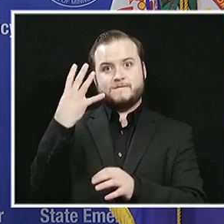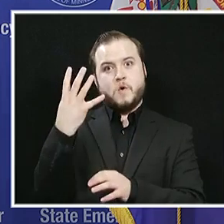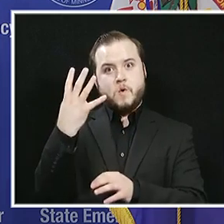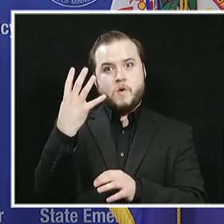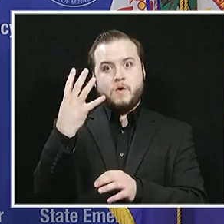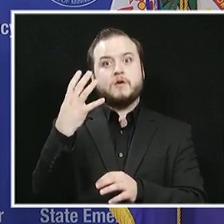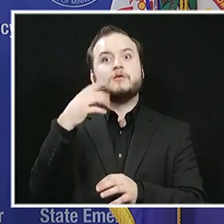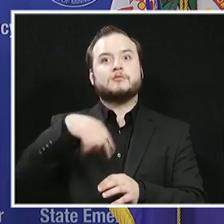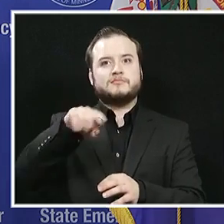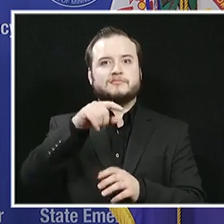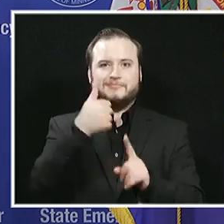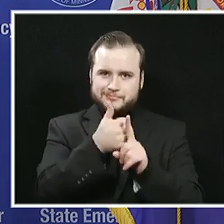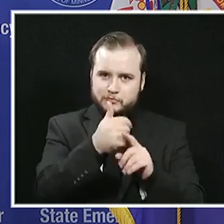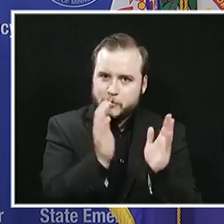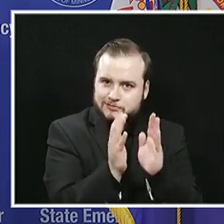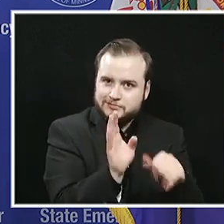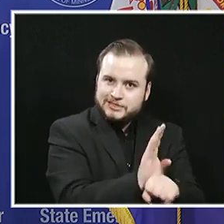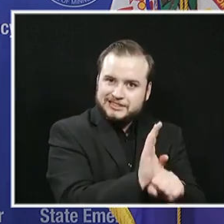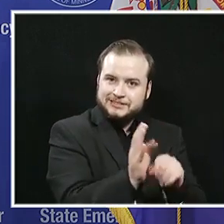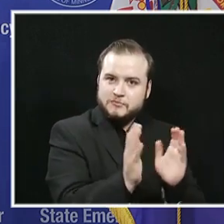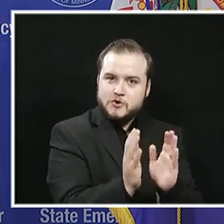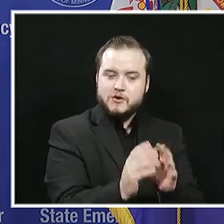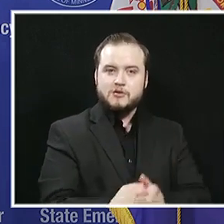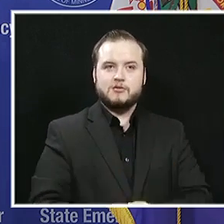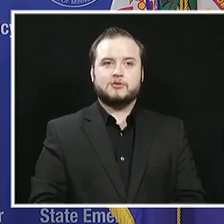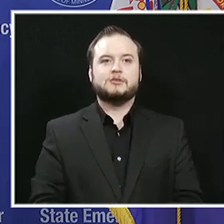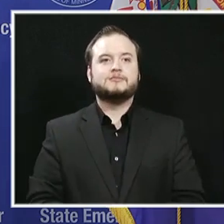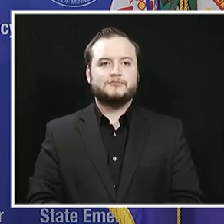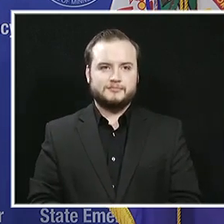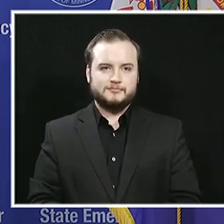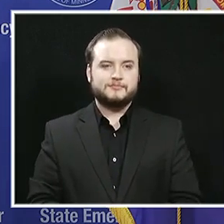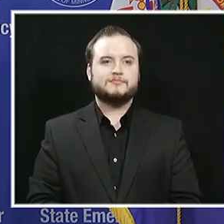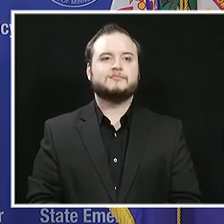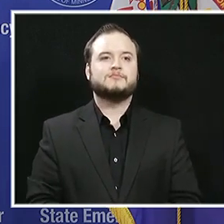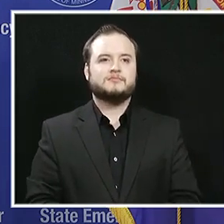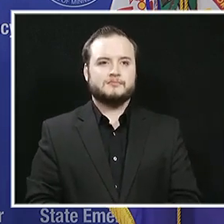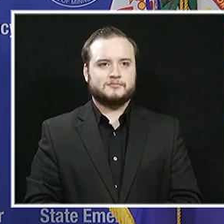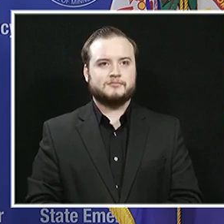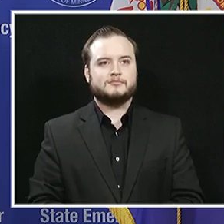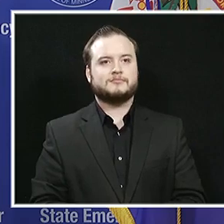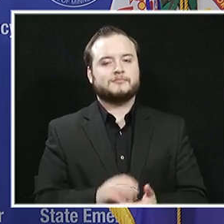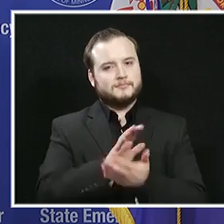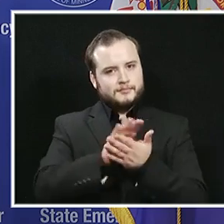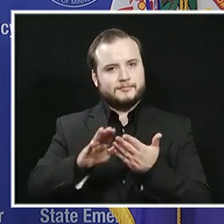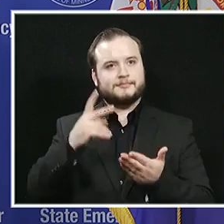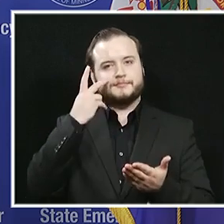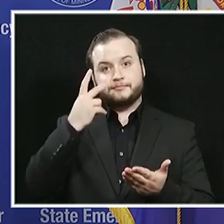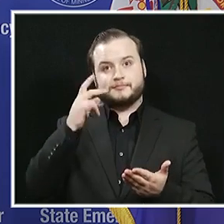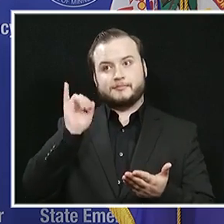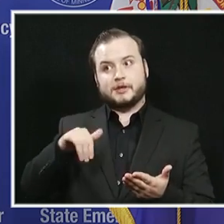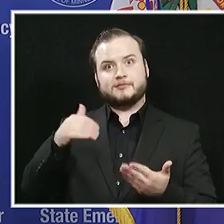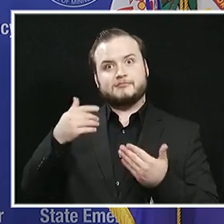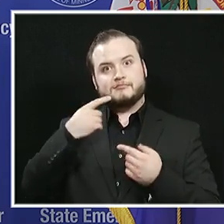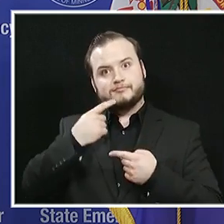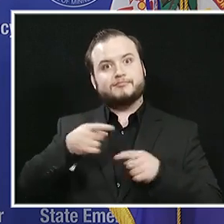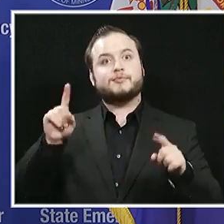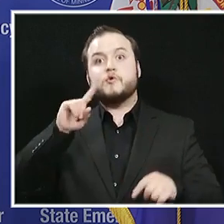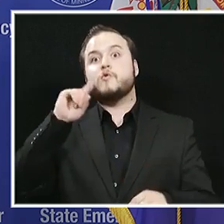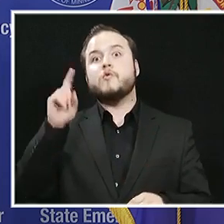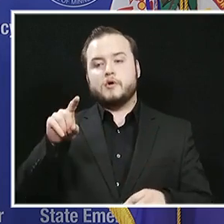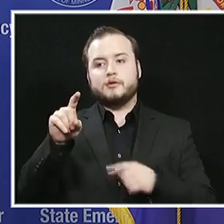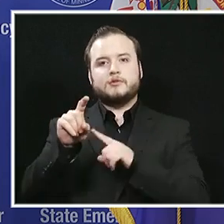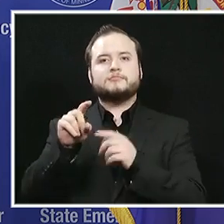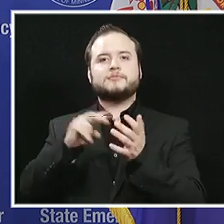and we're excited to see some of those retail employees return under this order as well. We take very seriously health and